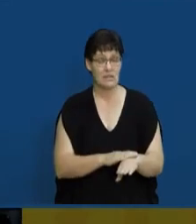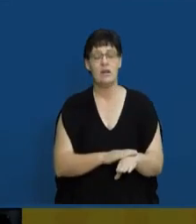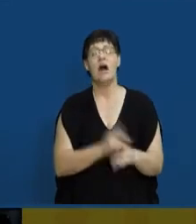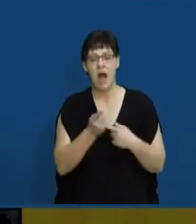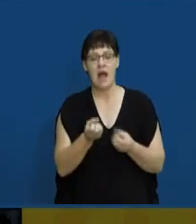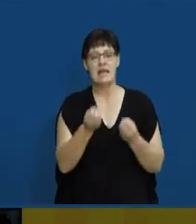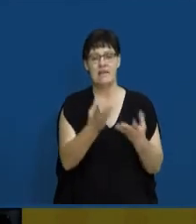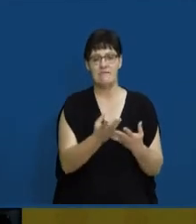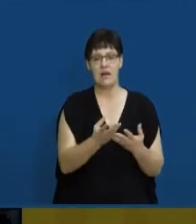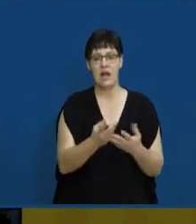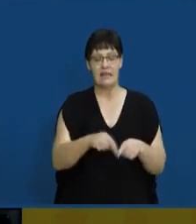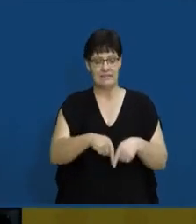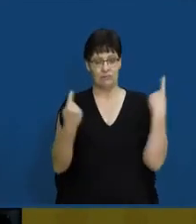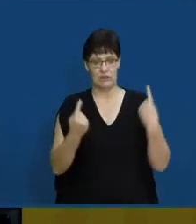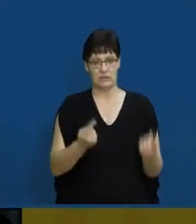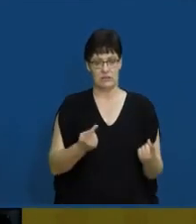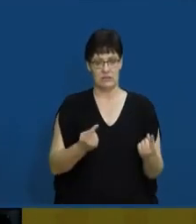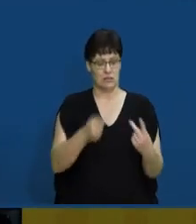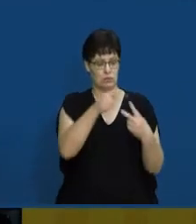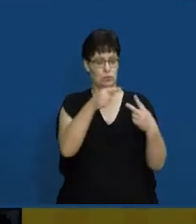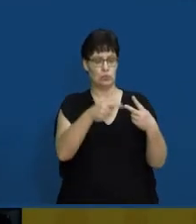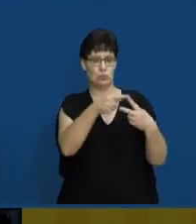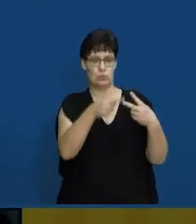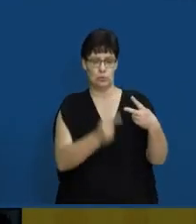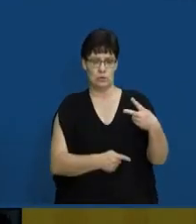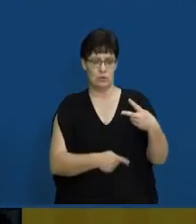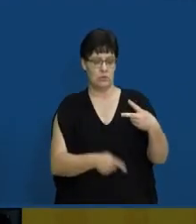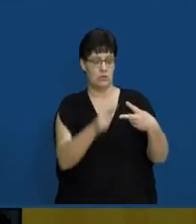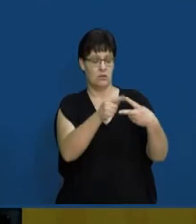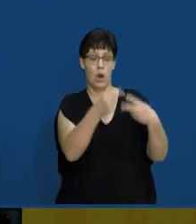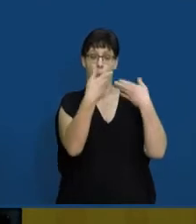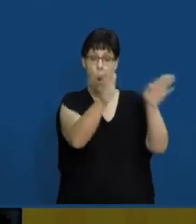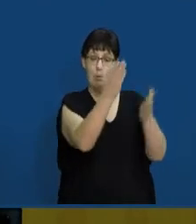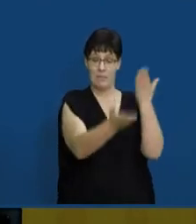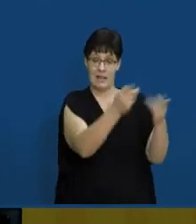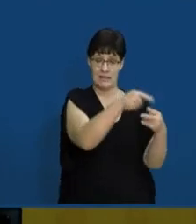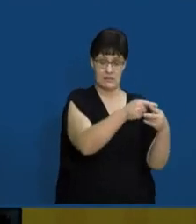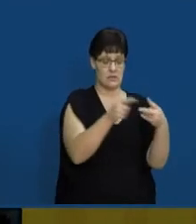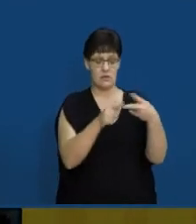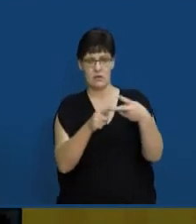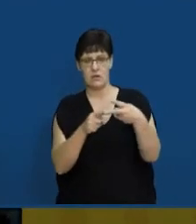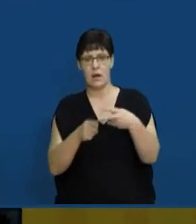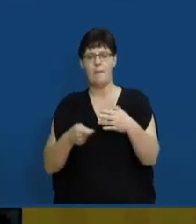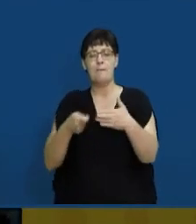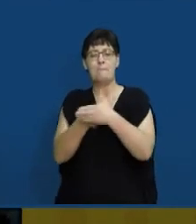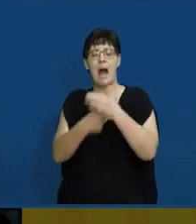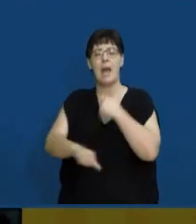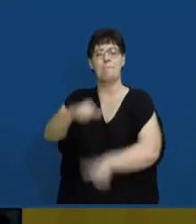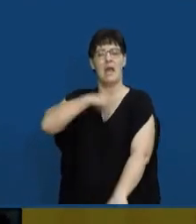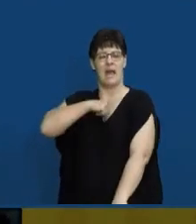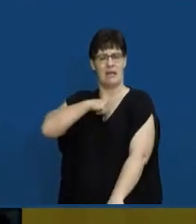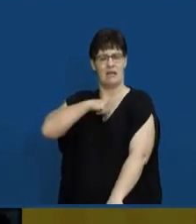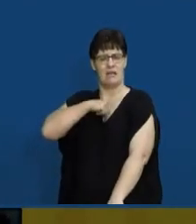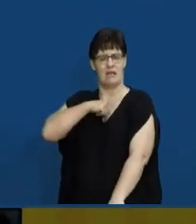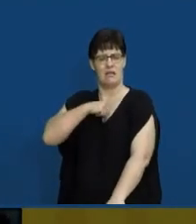give you the difference between two figures, namely your opening balance and your buyback.